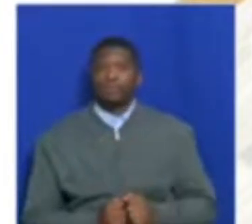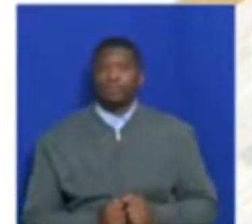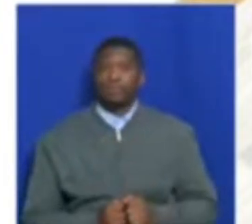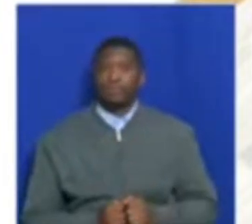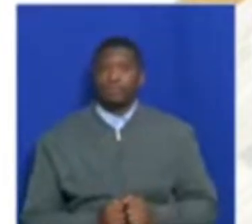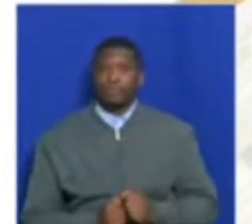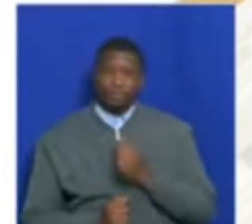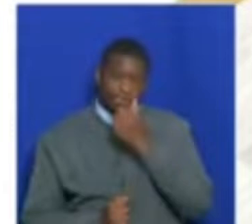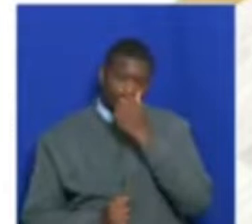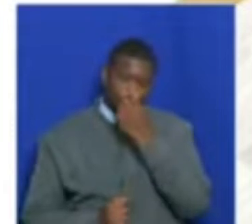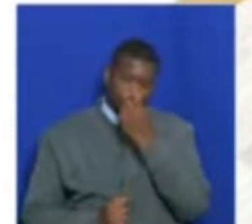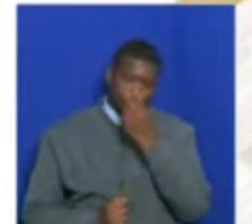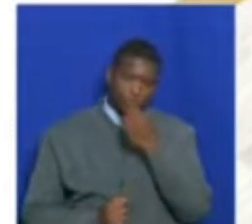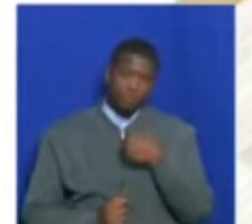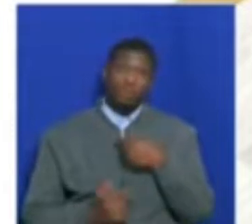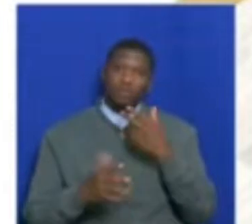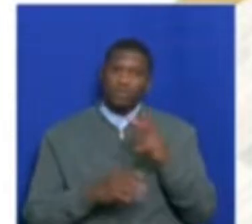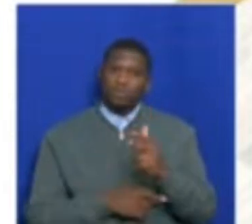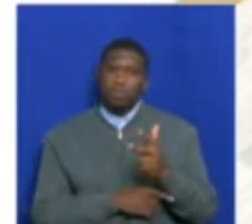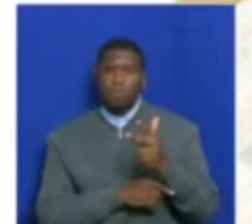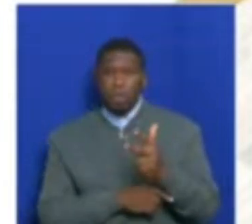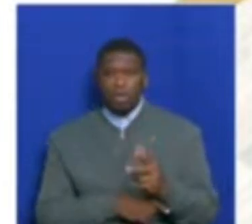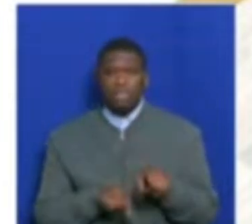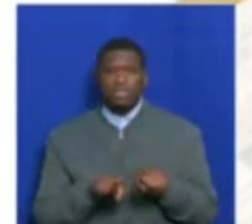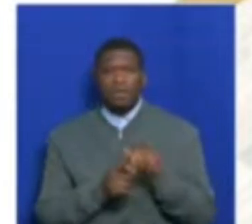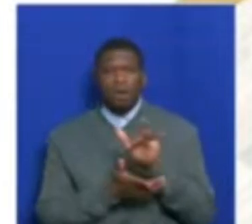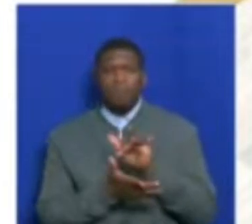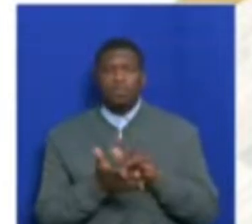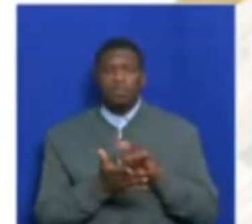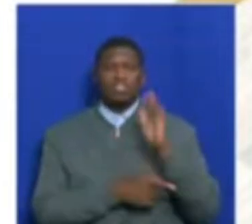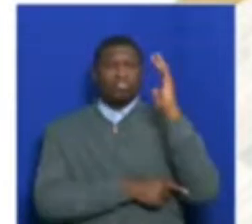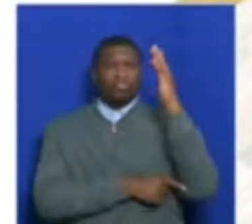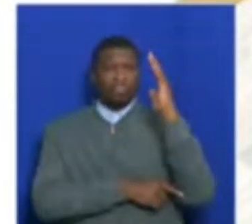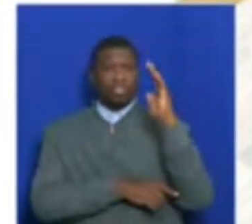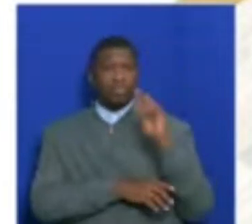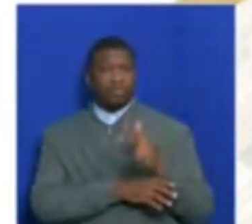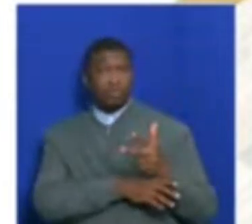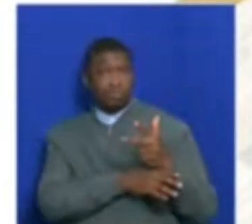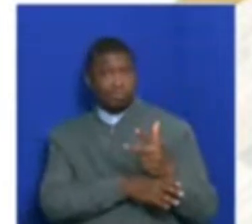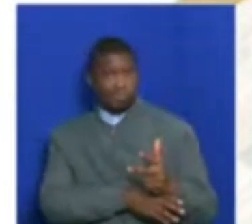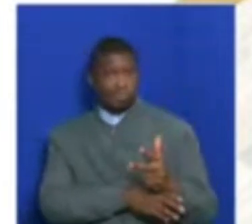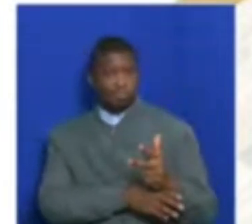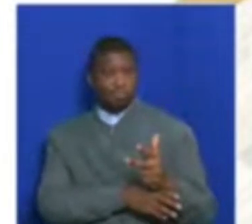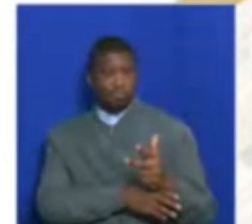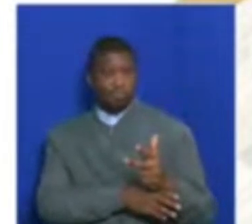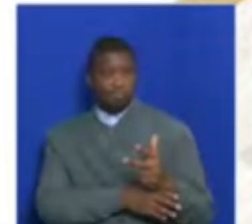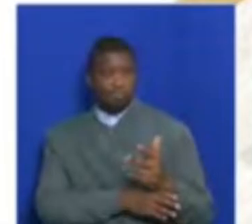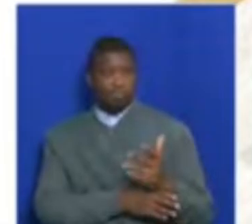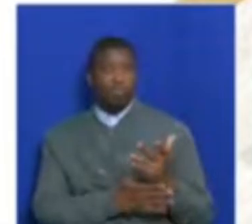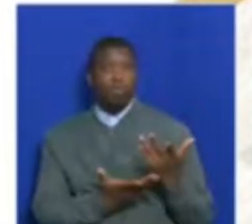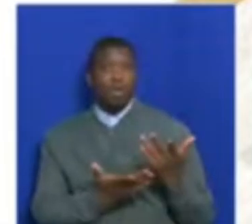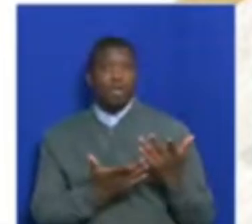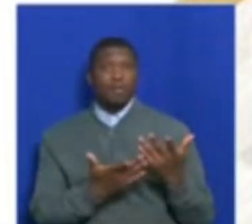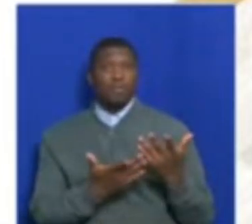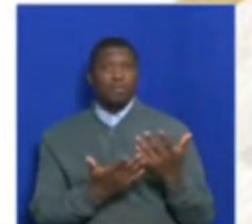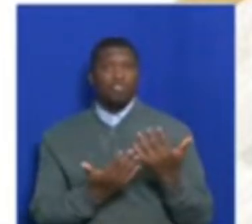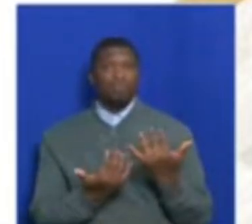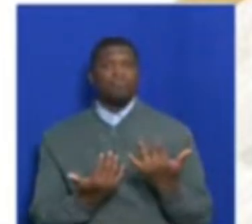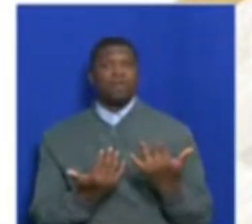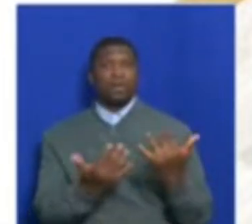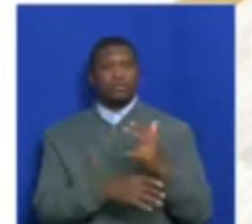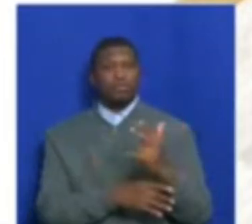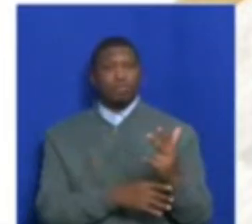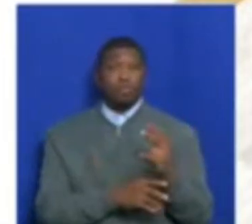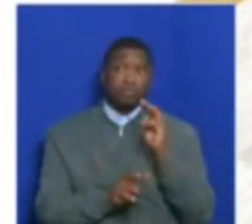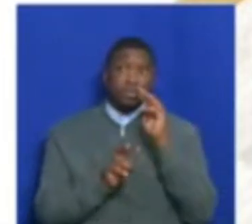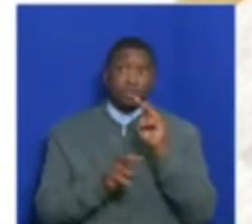same position which was under the trees on the M7 Edwin Soils Drive on the grass verge facing west. I was seated in the